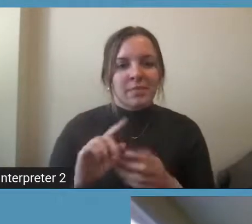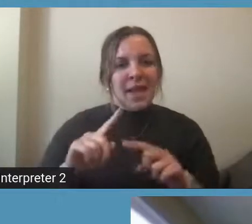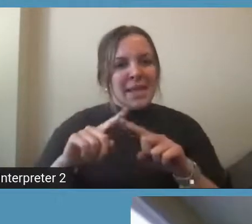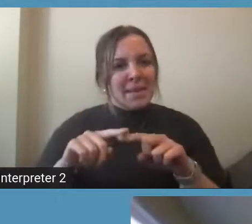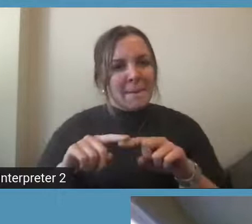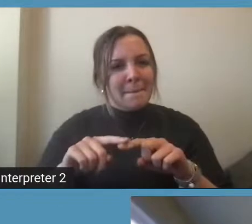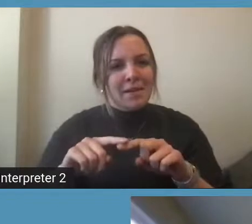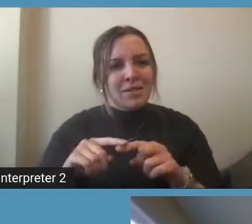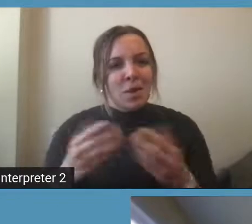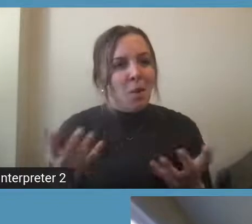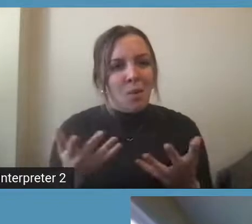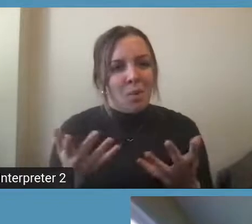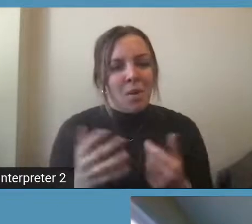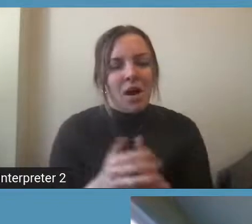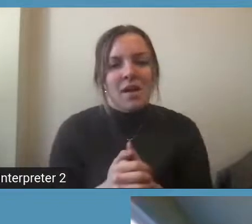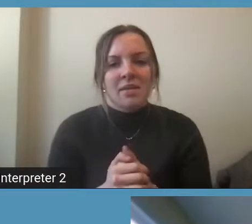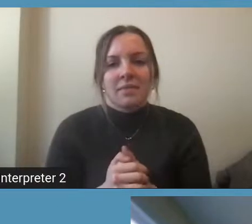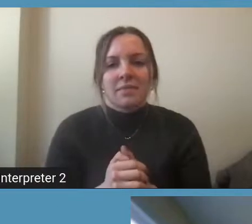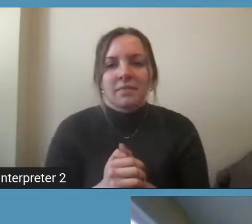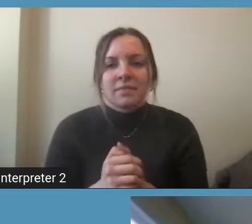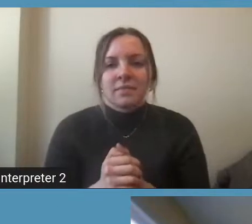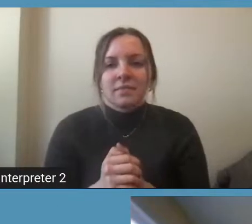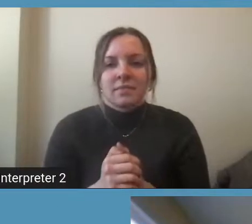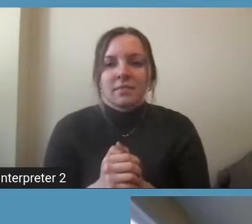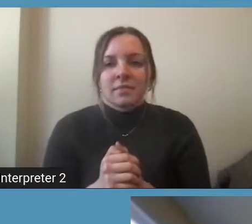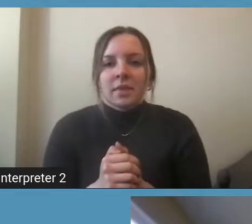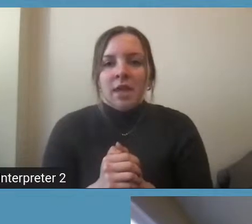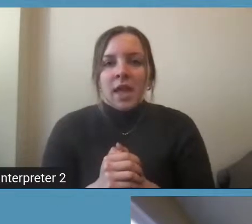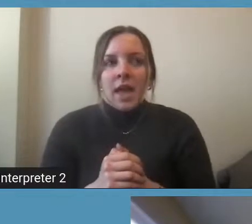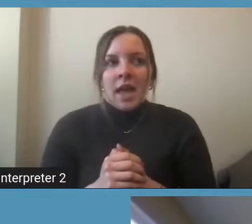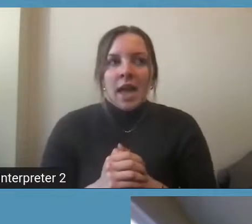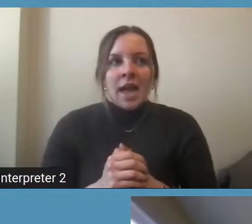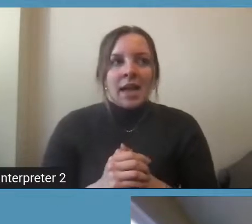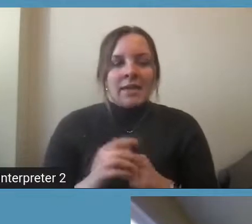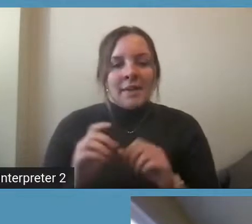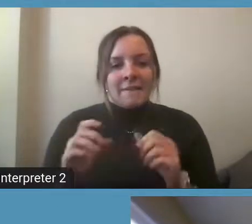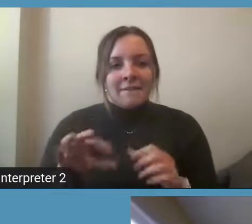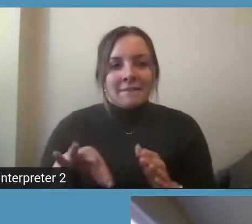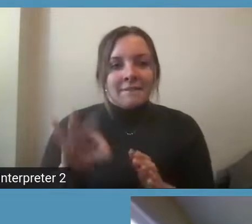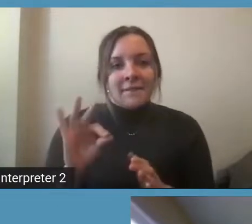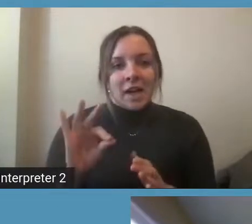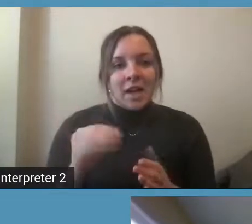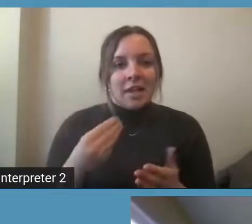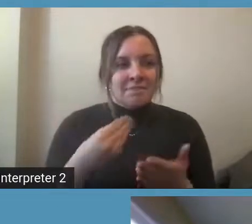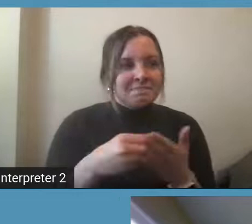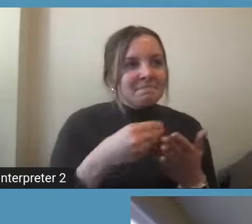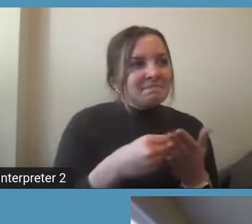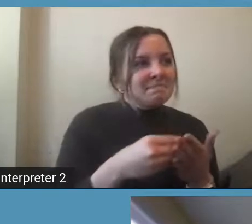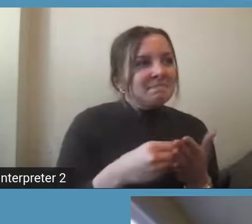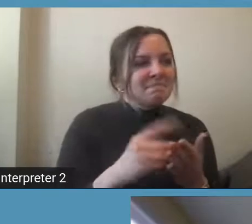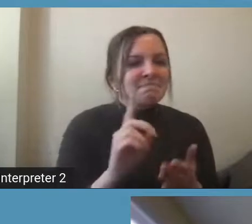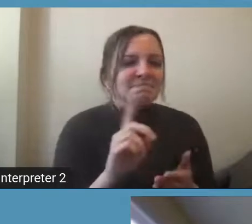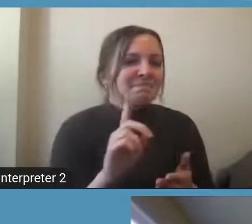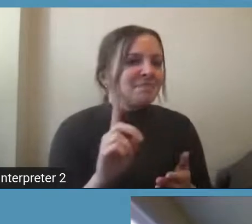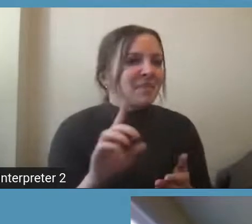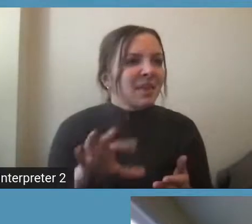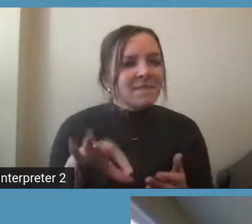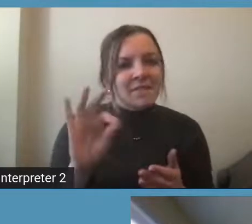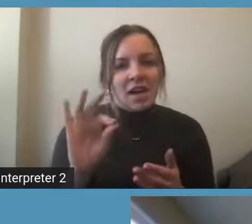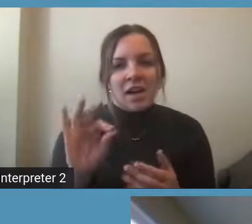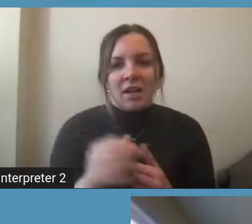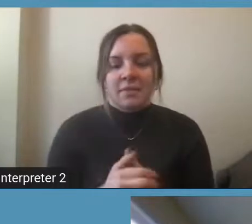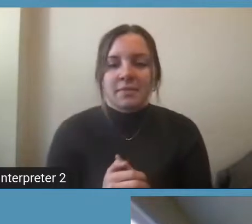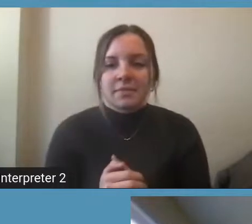size and so forth? And where do you find funding to support this? I think, since this is directed at smaller